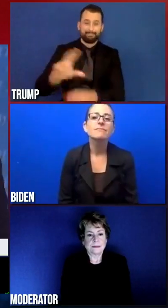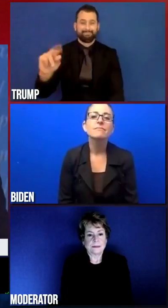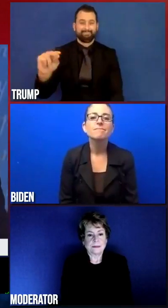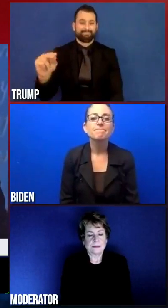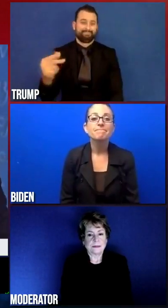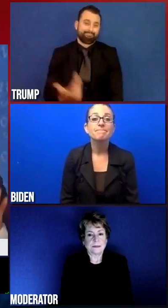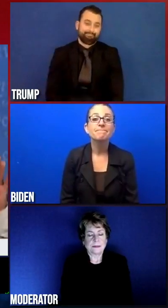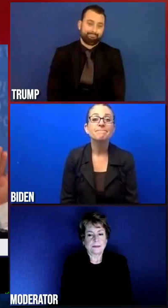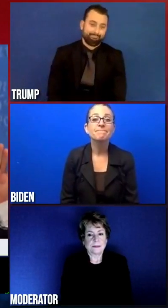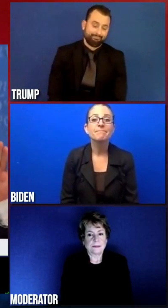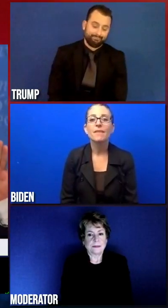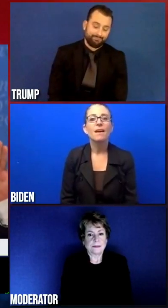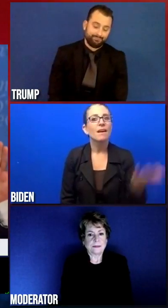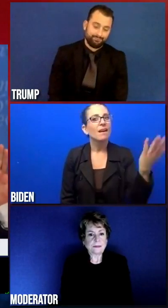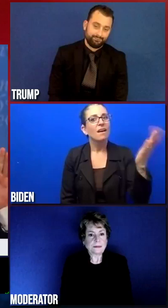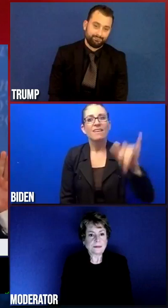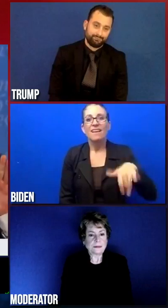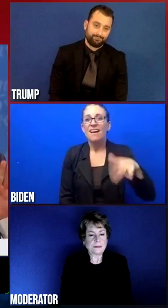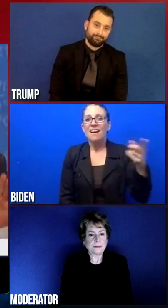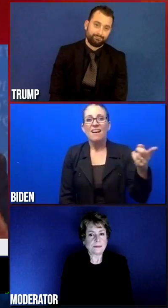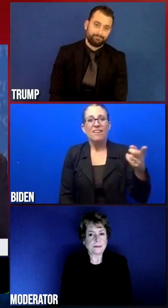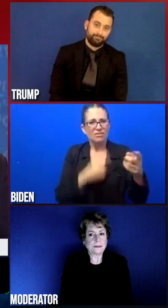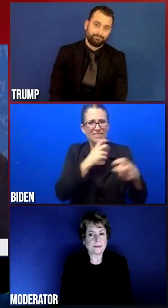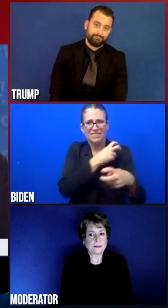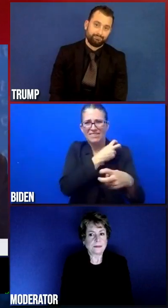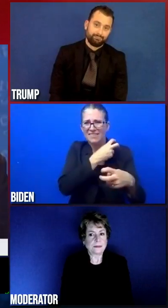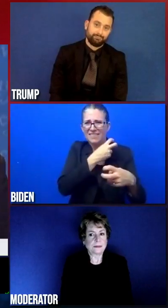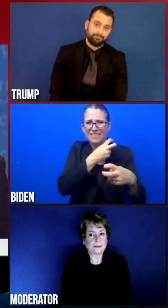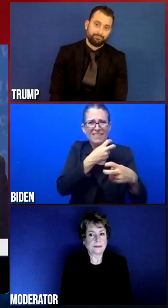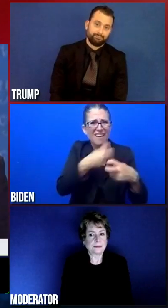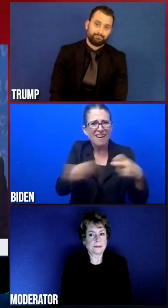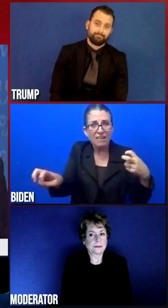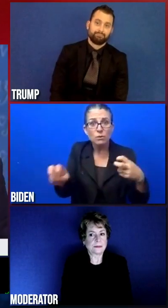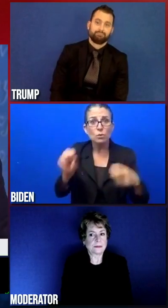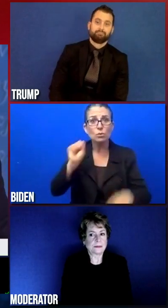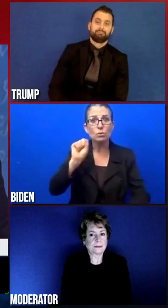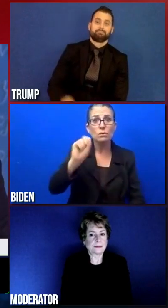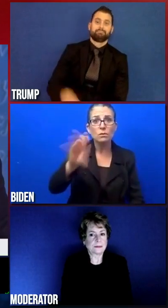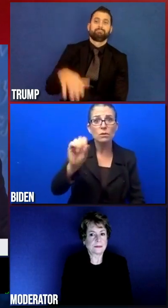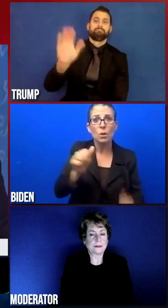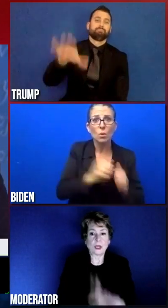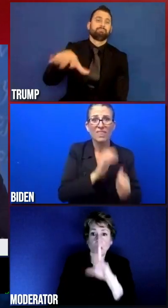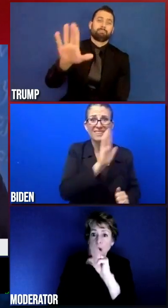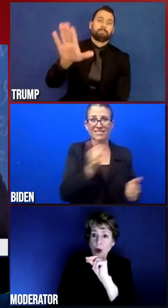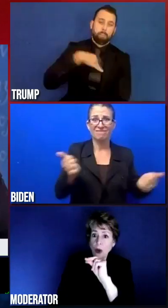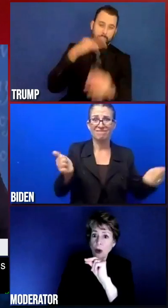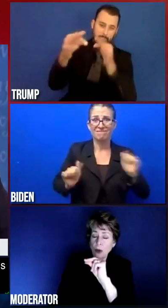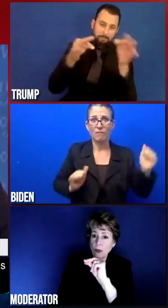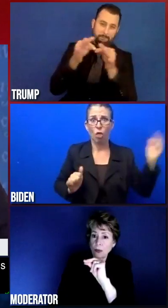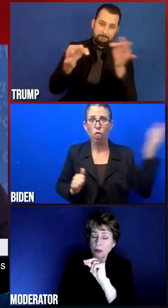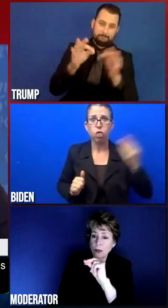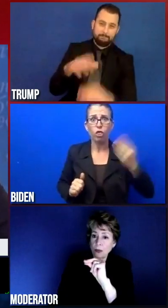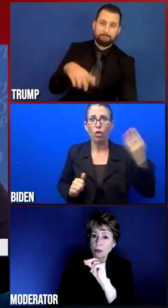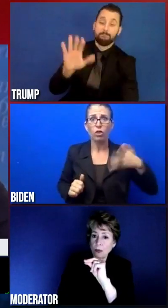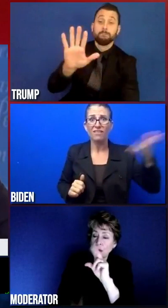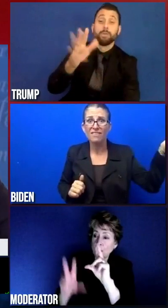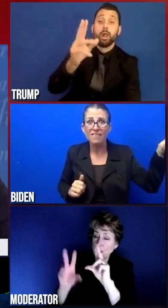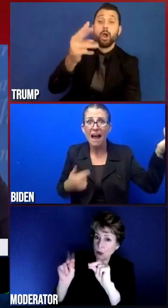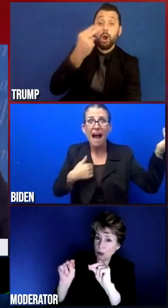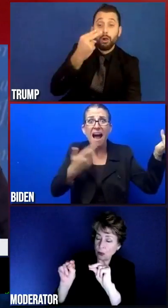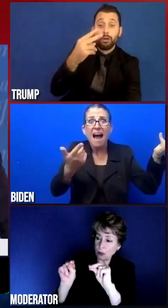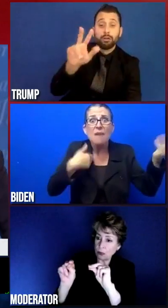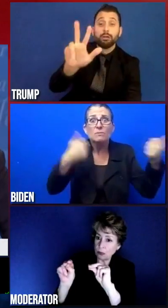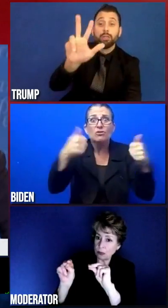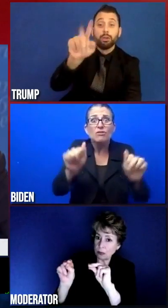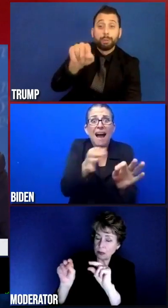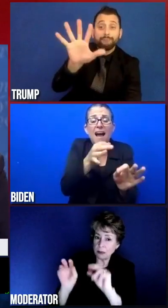this clown. Excuse me. This. Hey, this let me just person. say, No. I'm Mr. President. $3.5 Mr. million, President. Joe. That is simply. Why did not he true. deserve $3.5